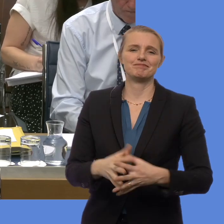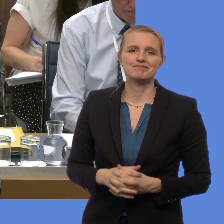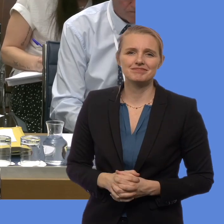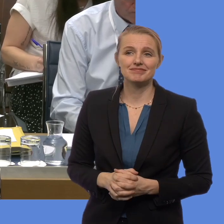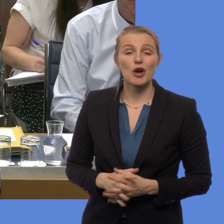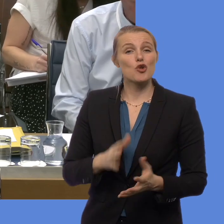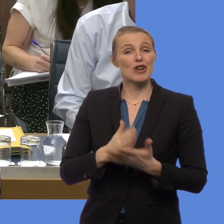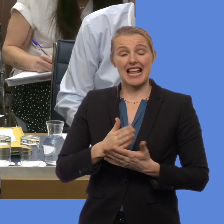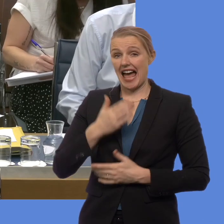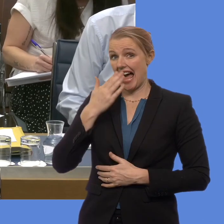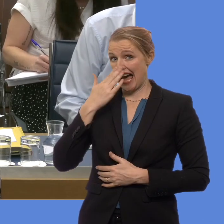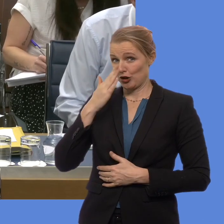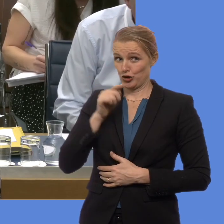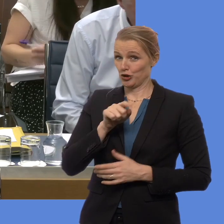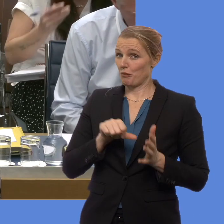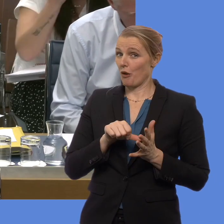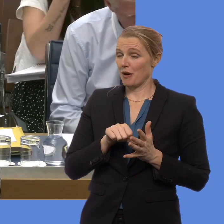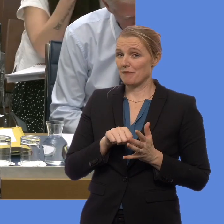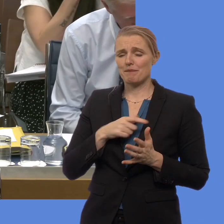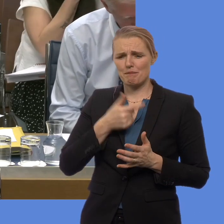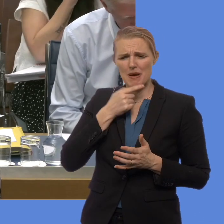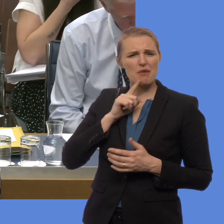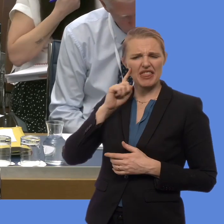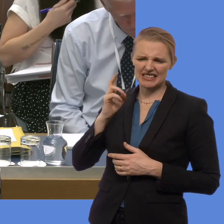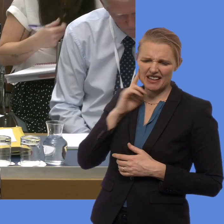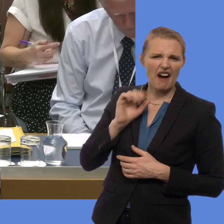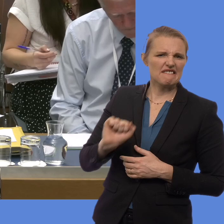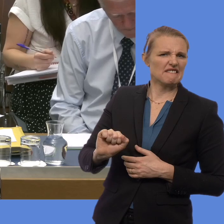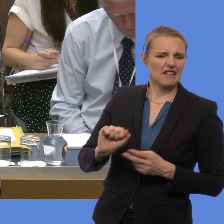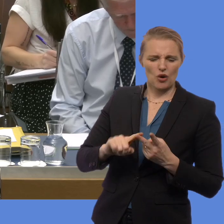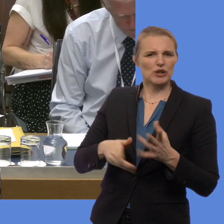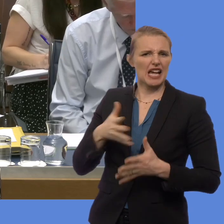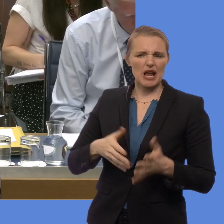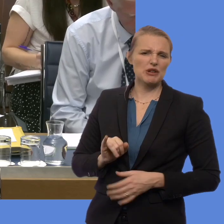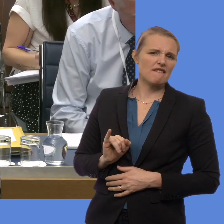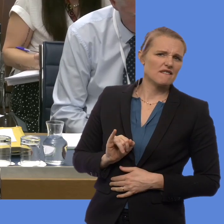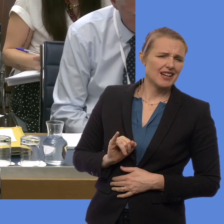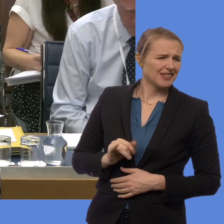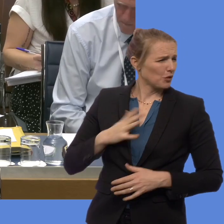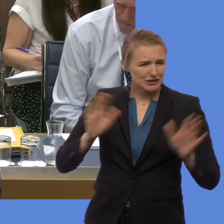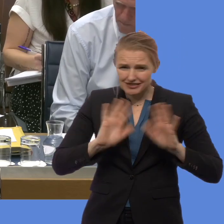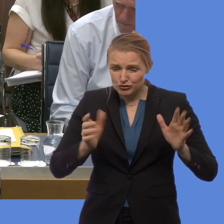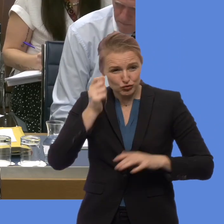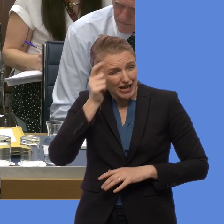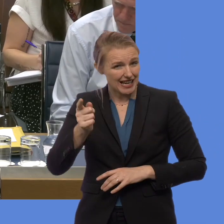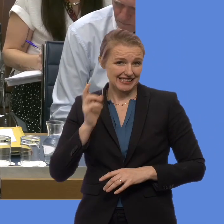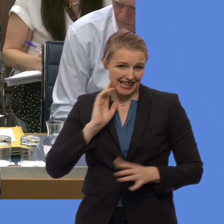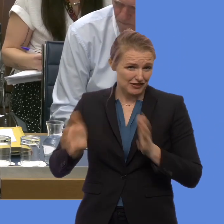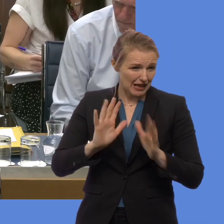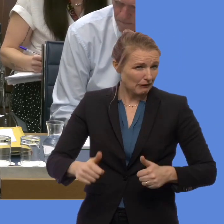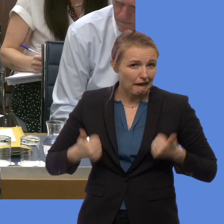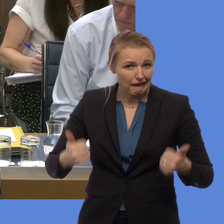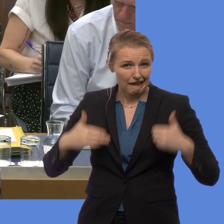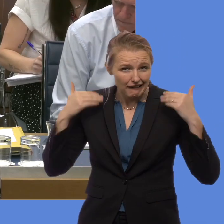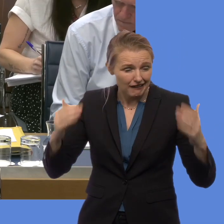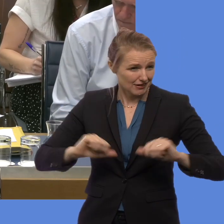language users through misconceptions about deafness and sign language can be eradicated. Thank you for your time. We're,